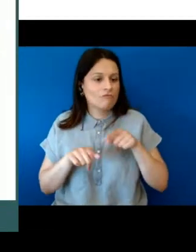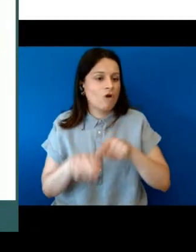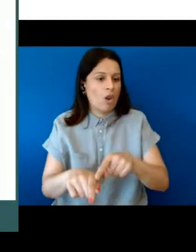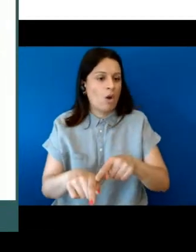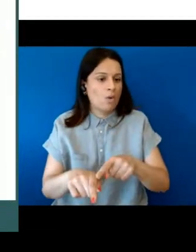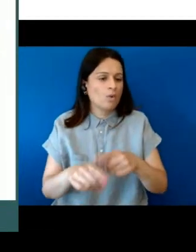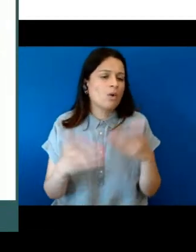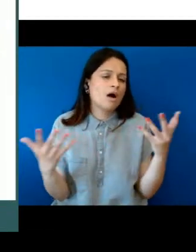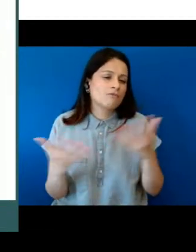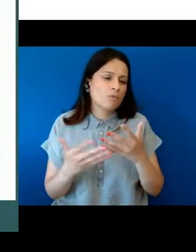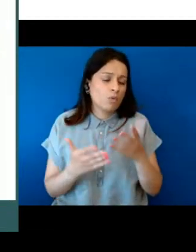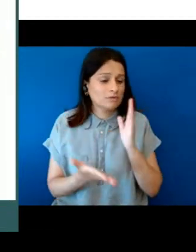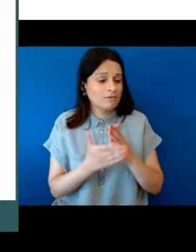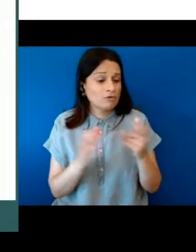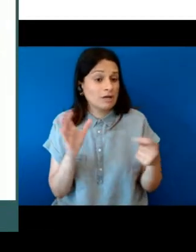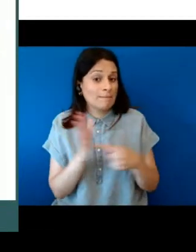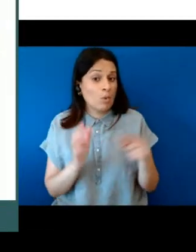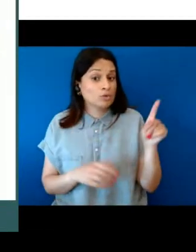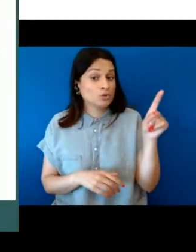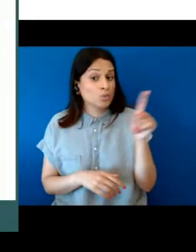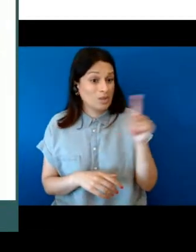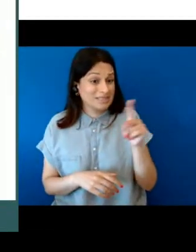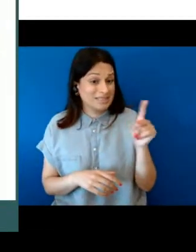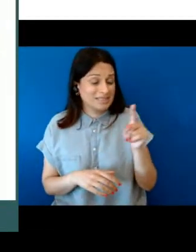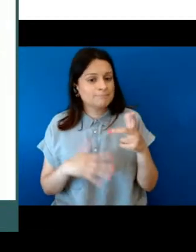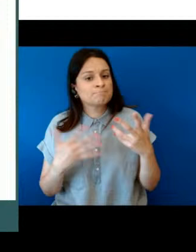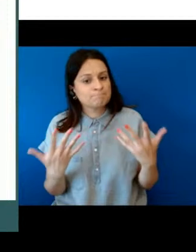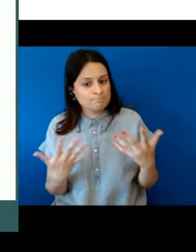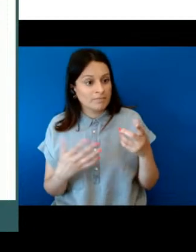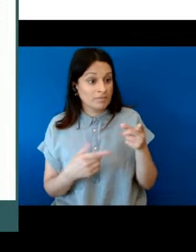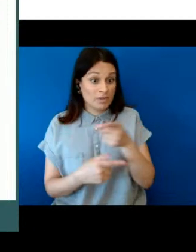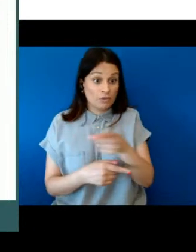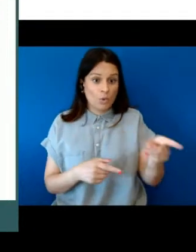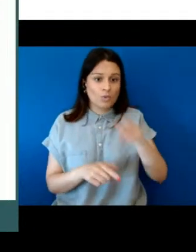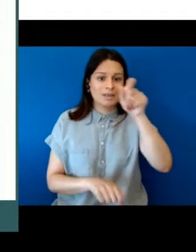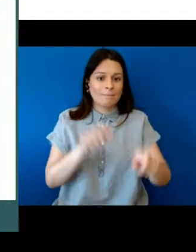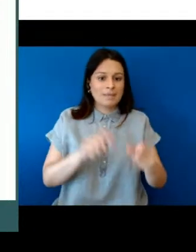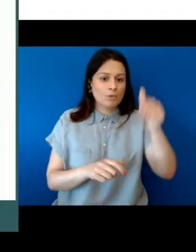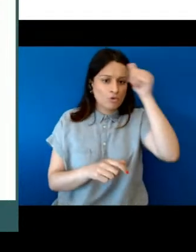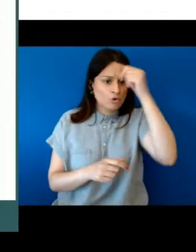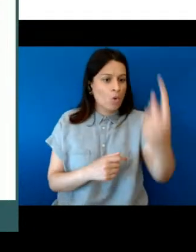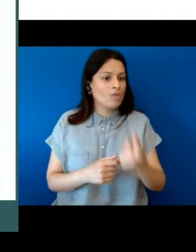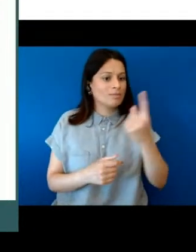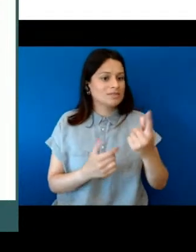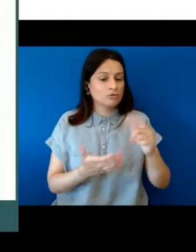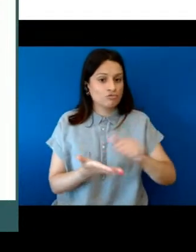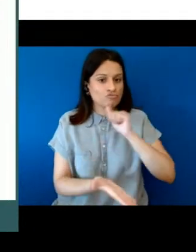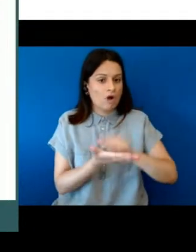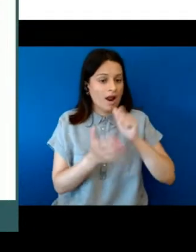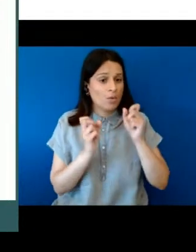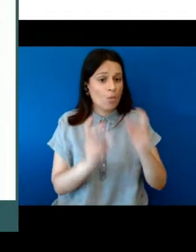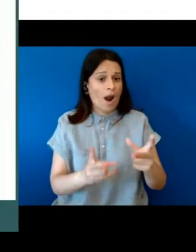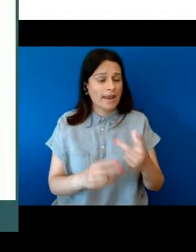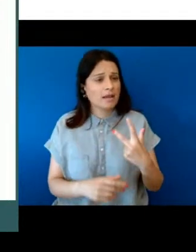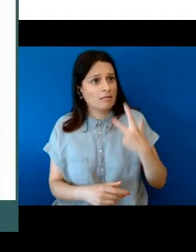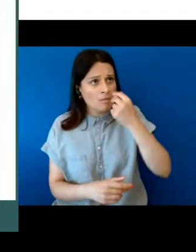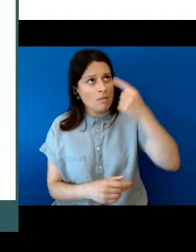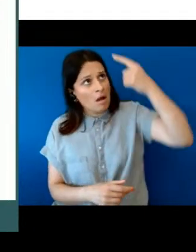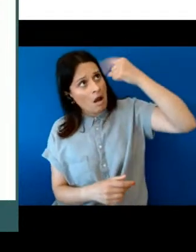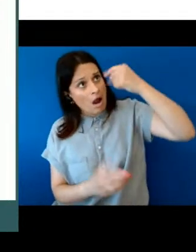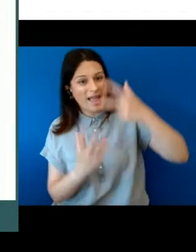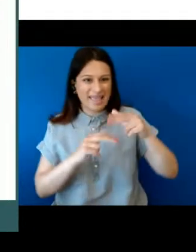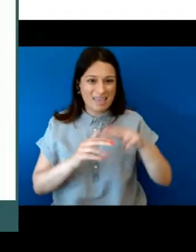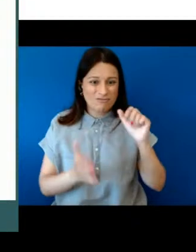really important that they know how to administer their medications correctly, because if they're administered incorrectly, they